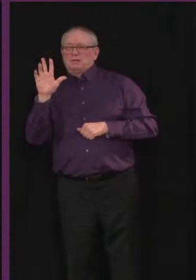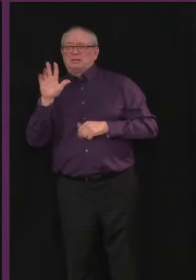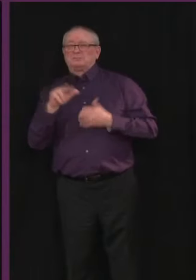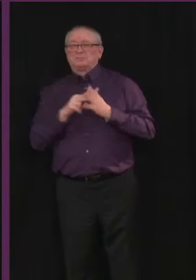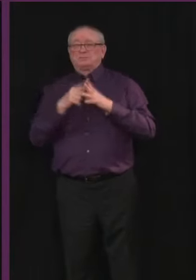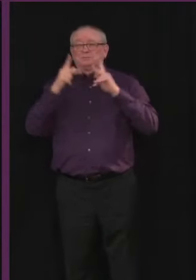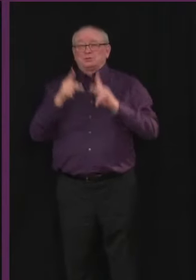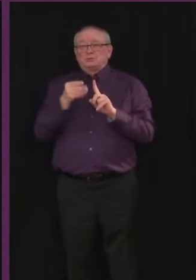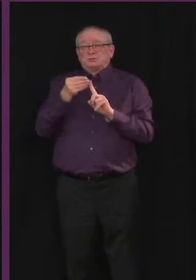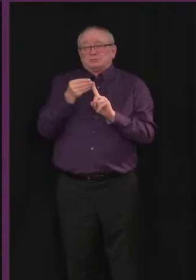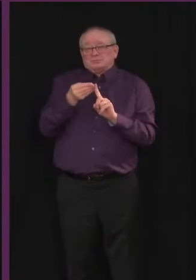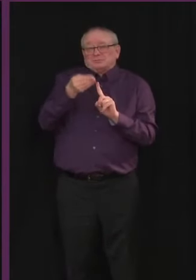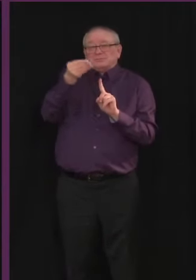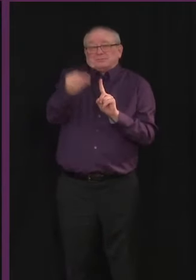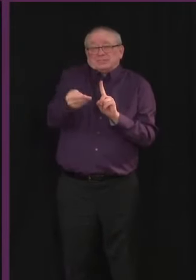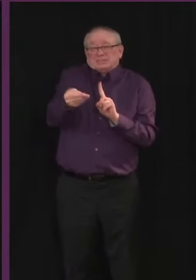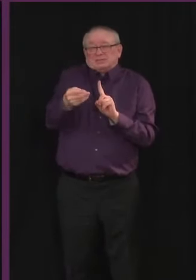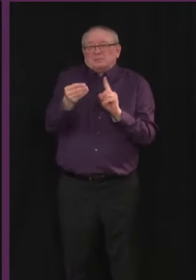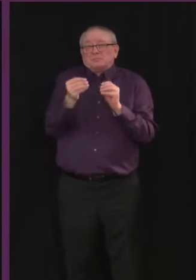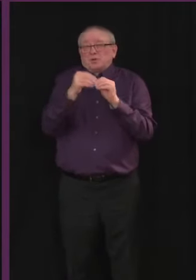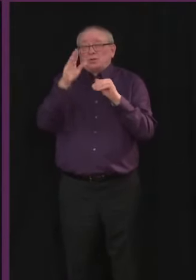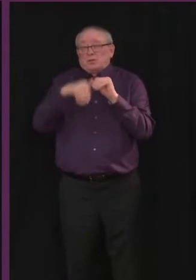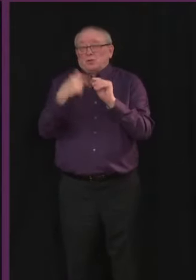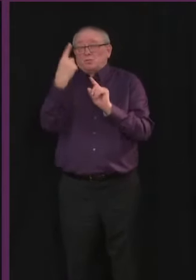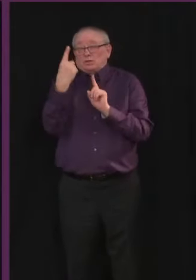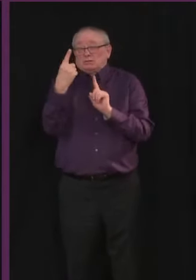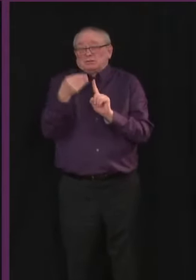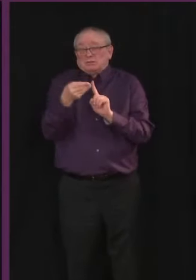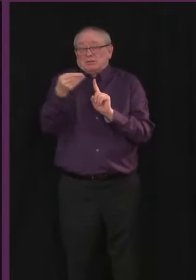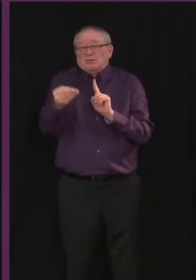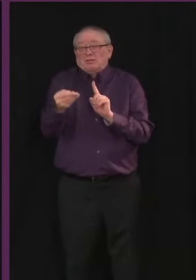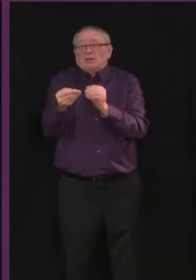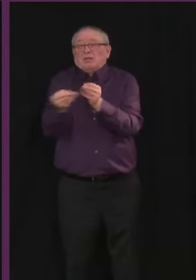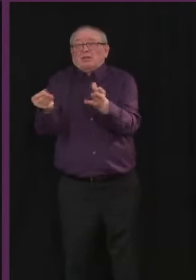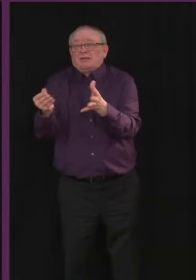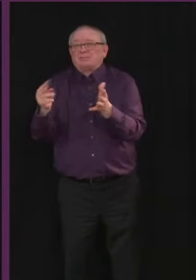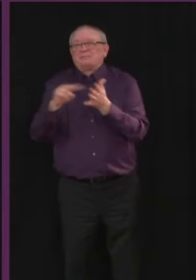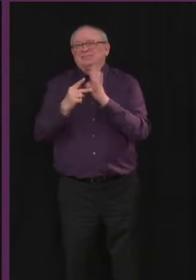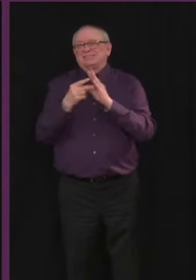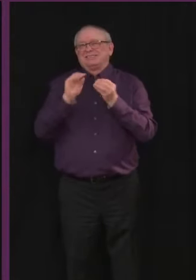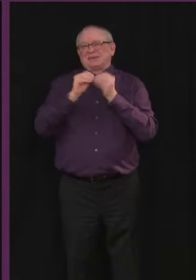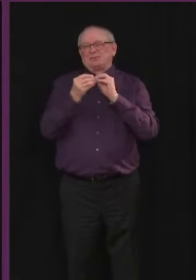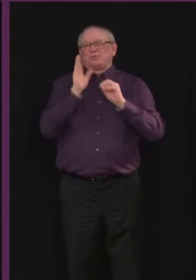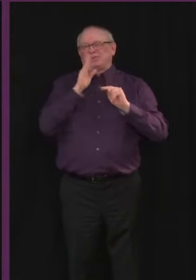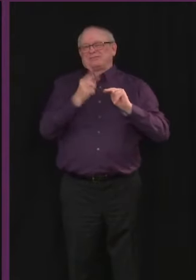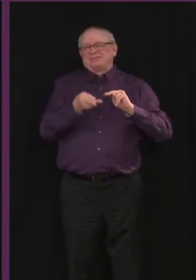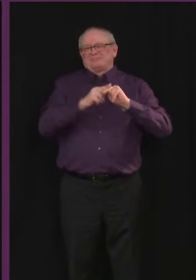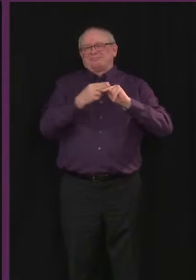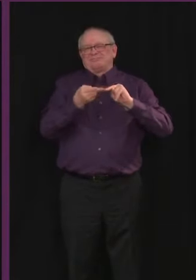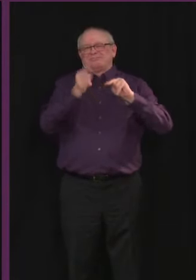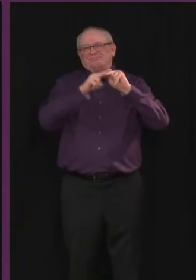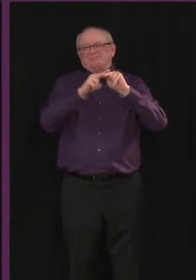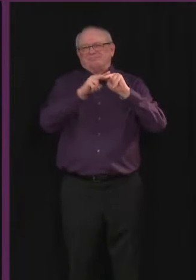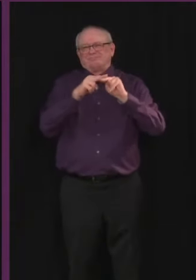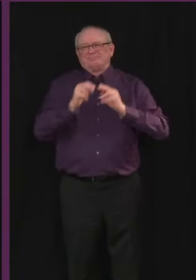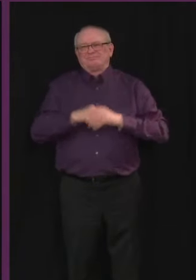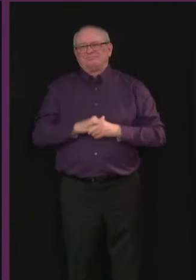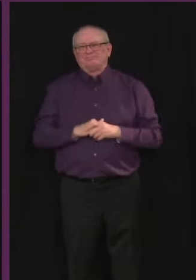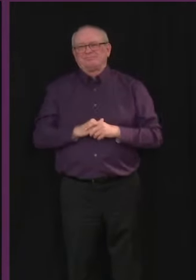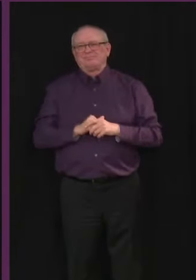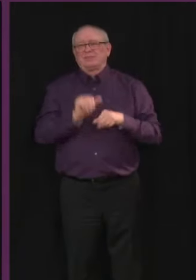are rising. I know that many people have questions about when Alberta will move to Step 2 of easing